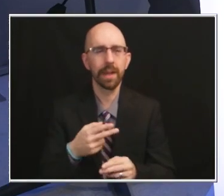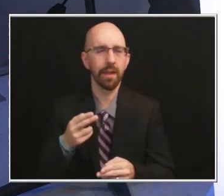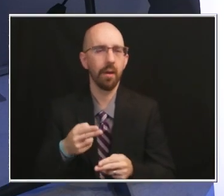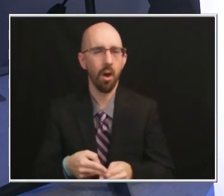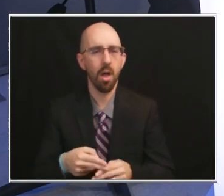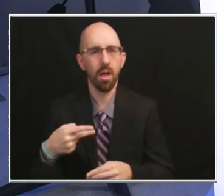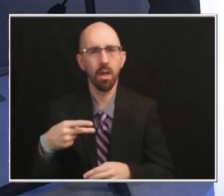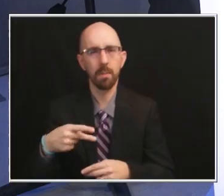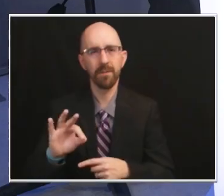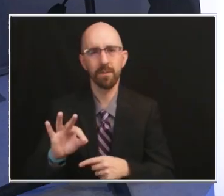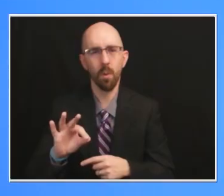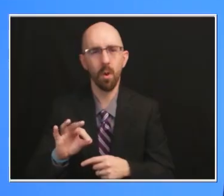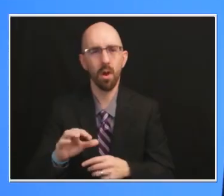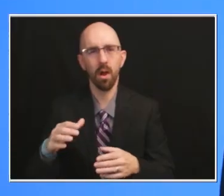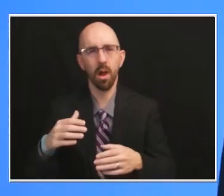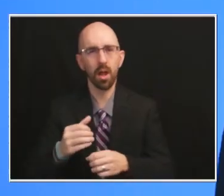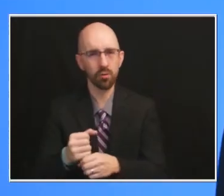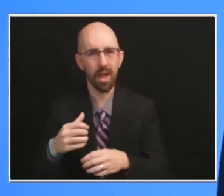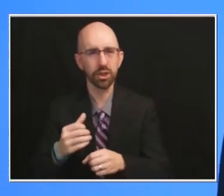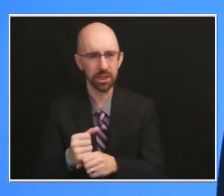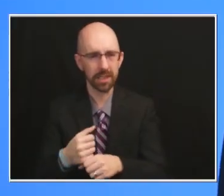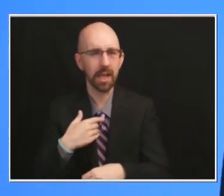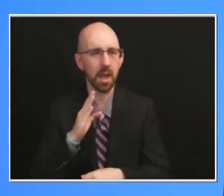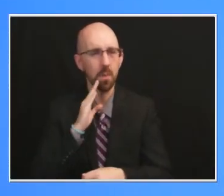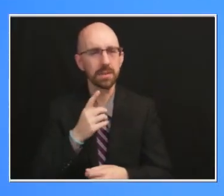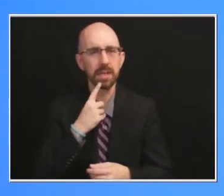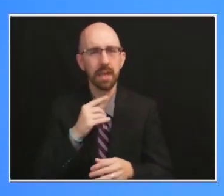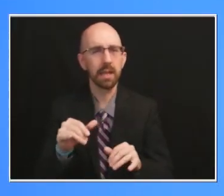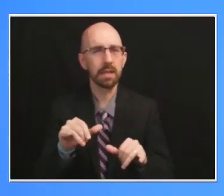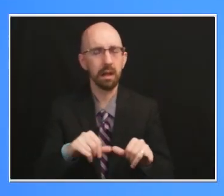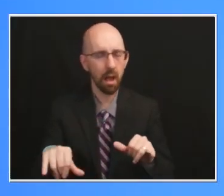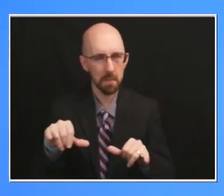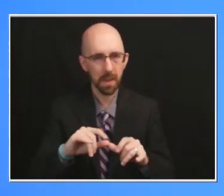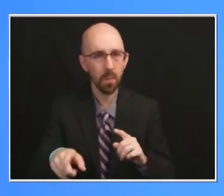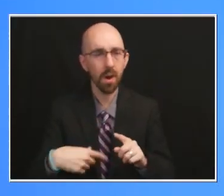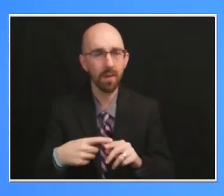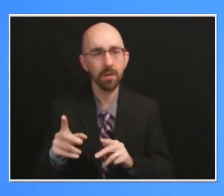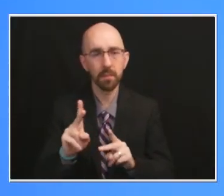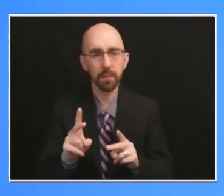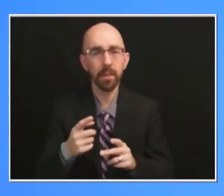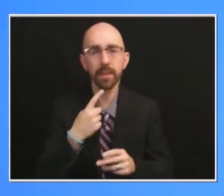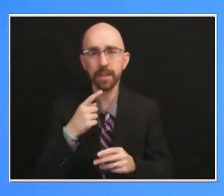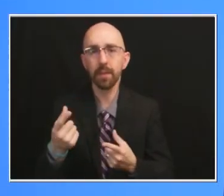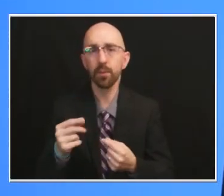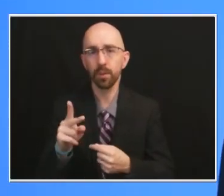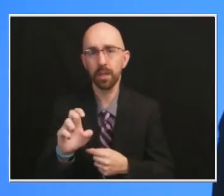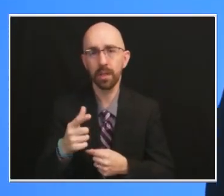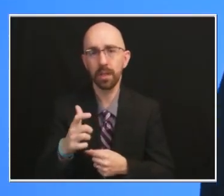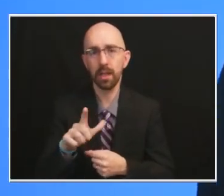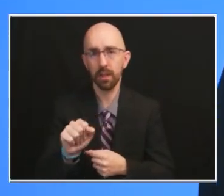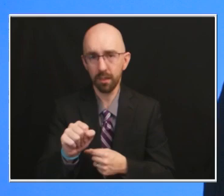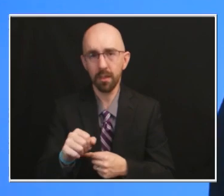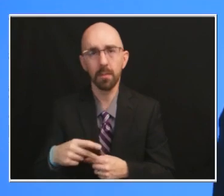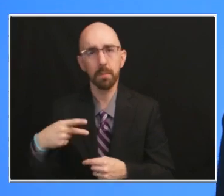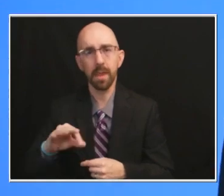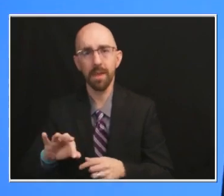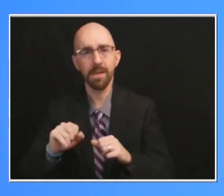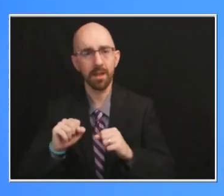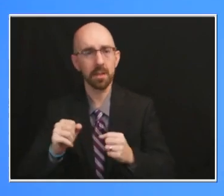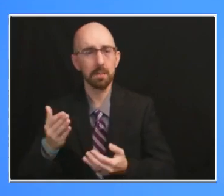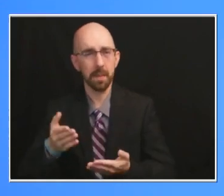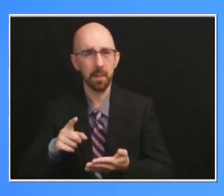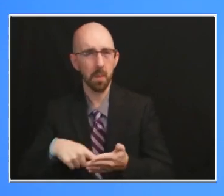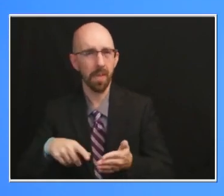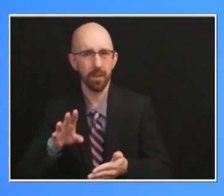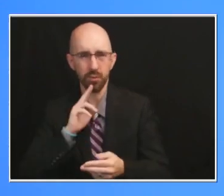floor contraction. I would say it's common that when people are saying they're doing Kegels or pelvic floor exercises, that might be what they're talking